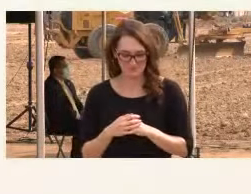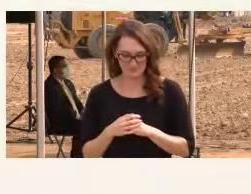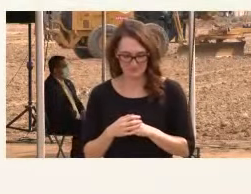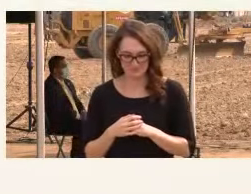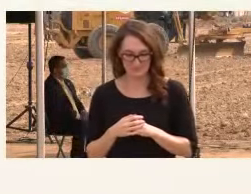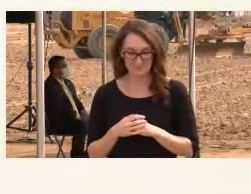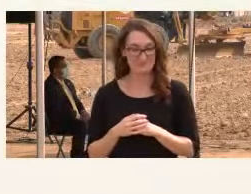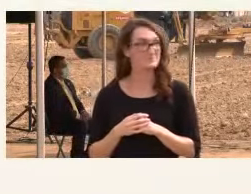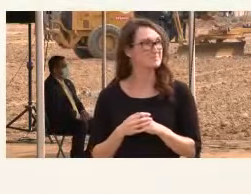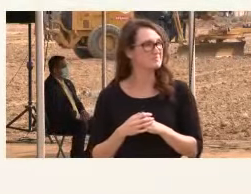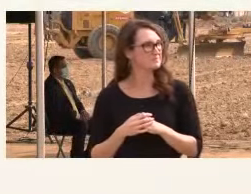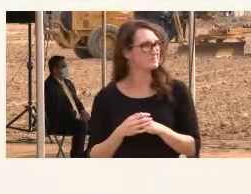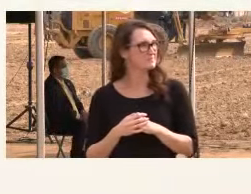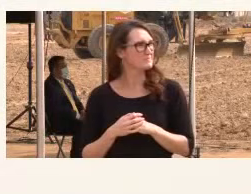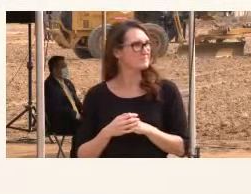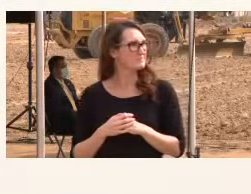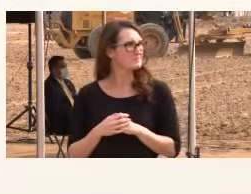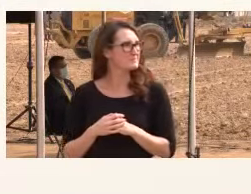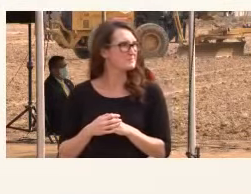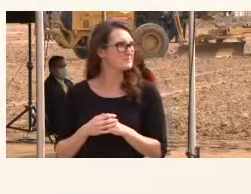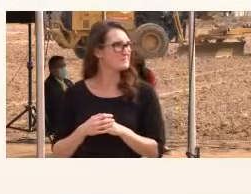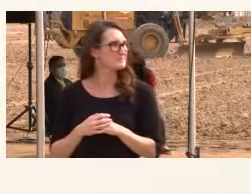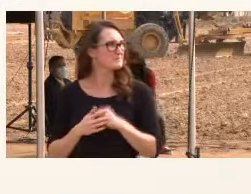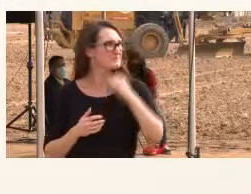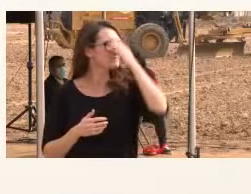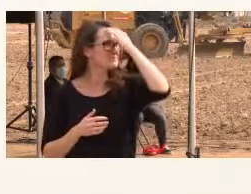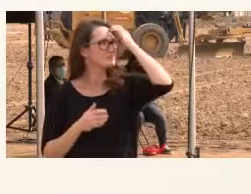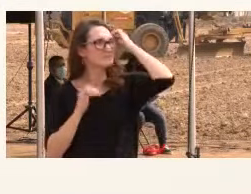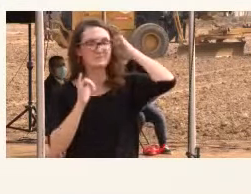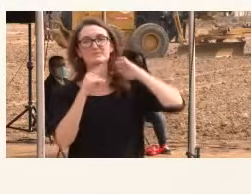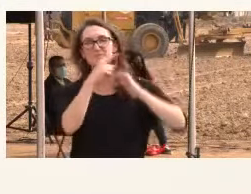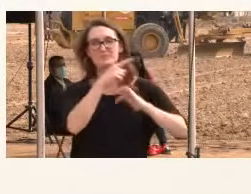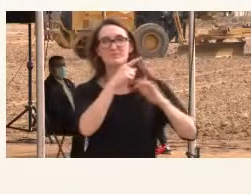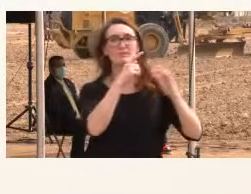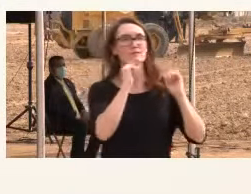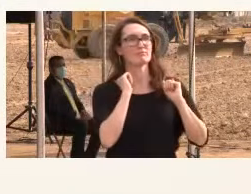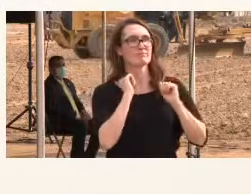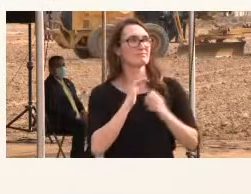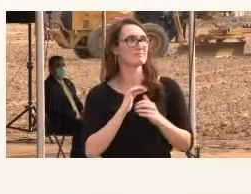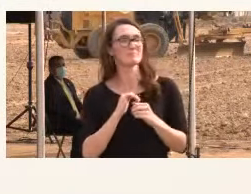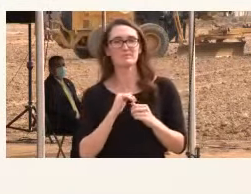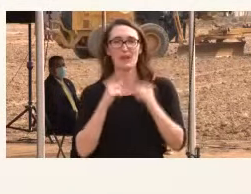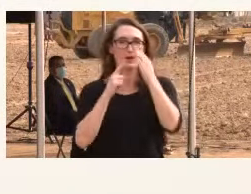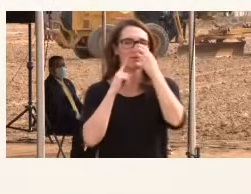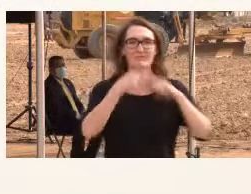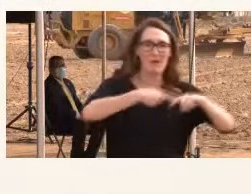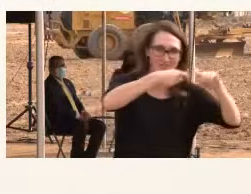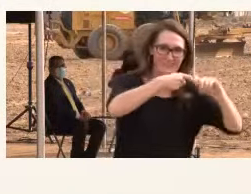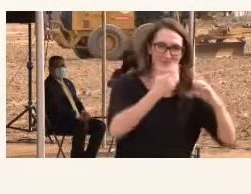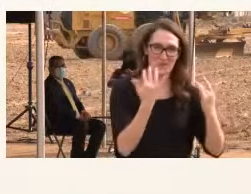Hi, everyone. I'm sorry. So as you can see, yeah, this round of applause.